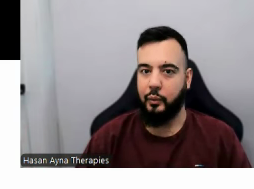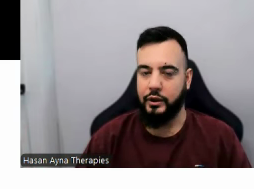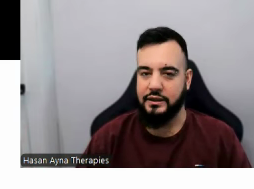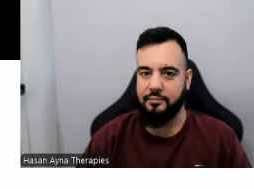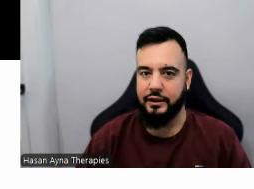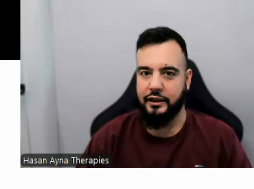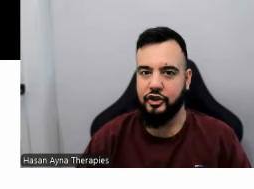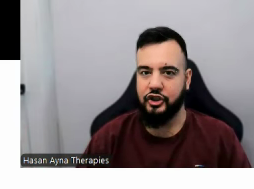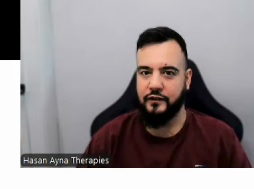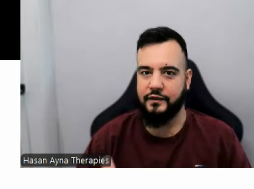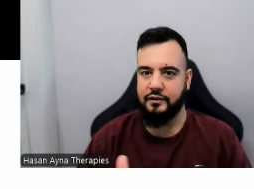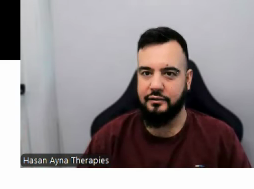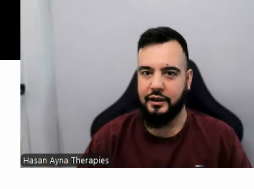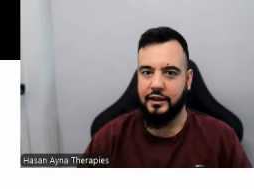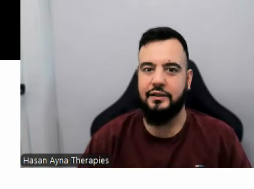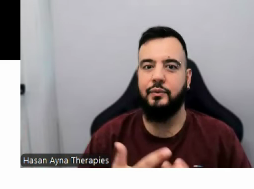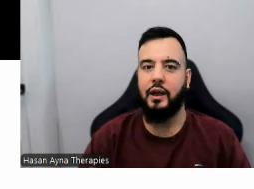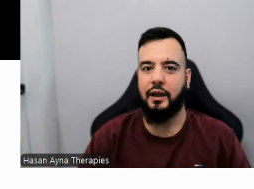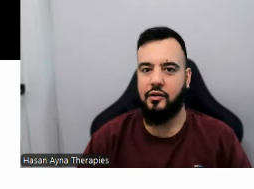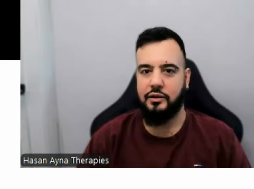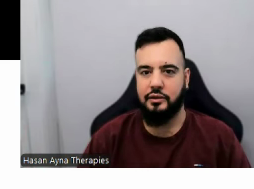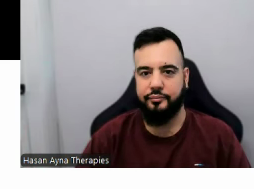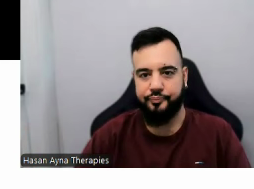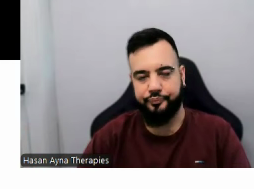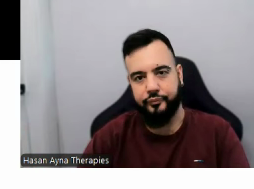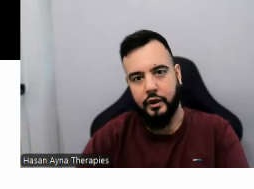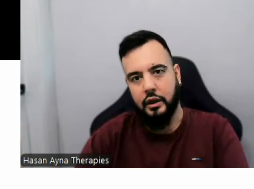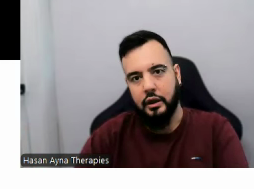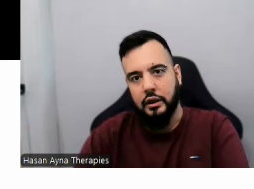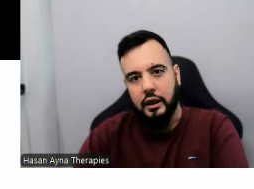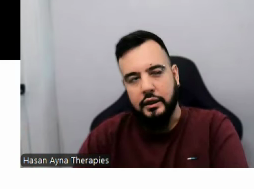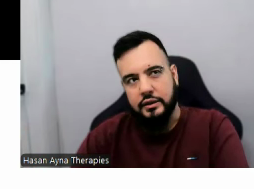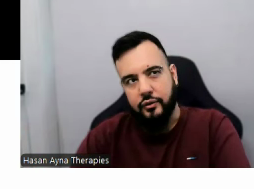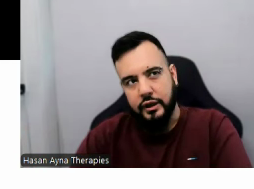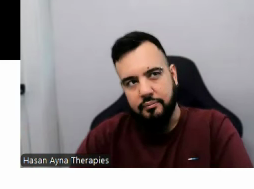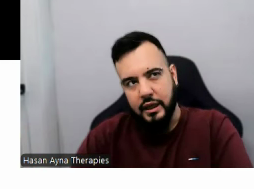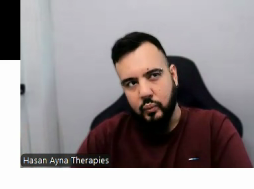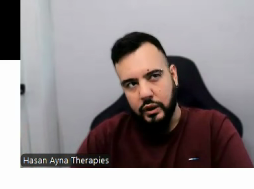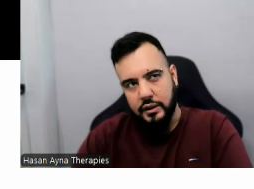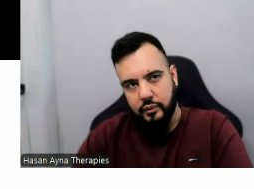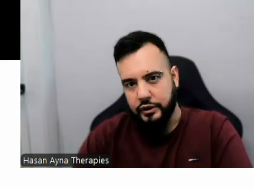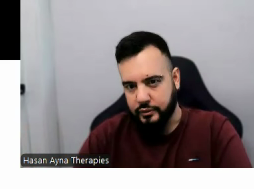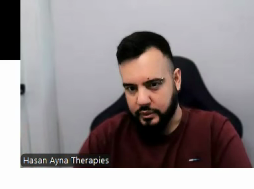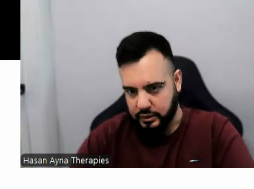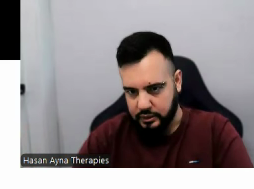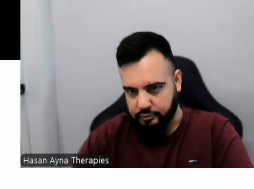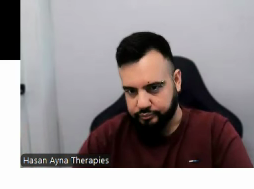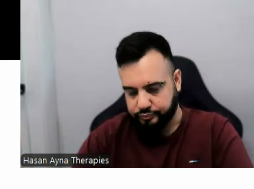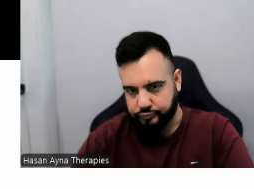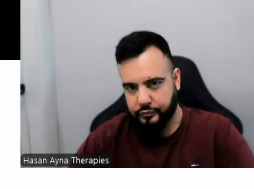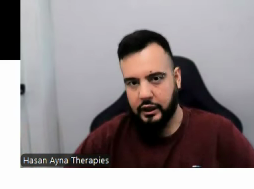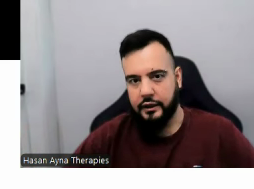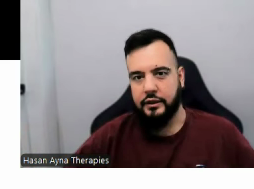BSL. We simply shift into that character. And there's three main ways that we do